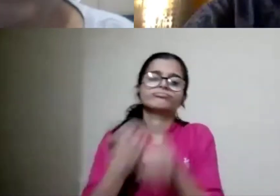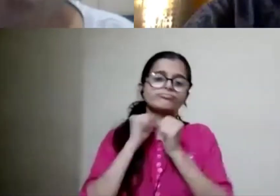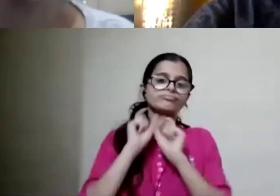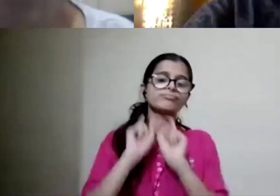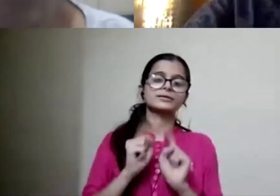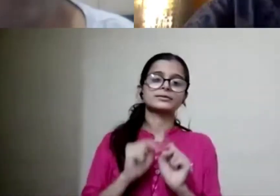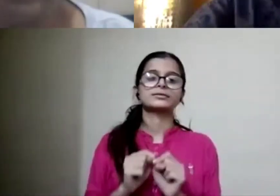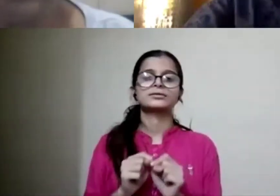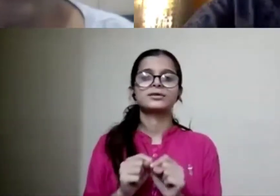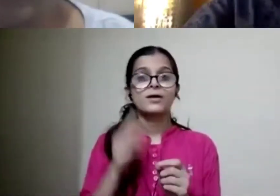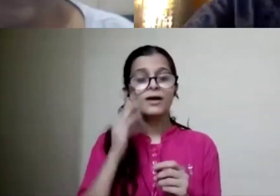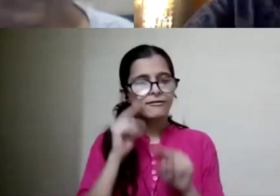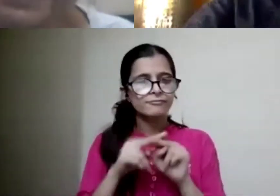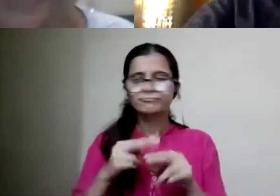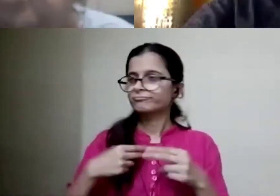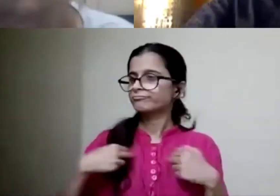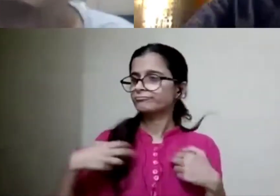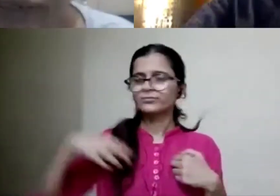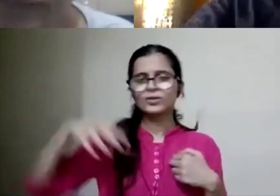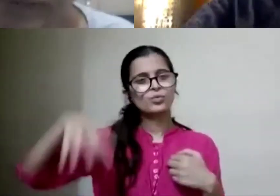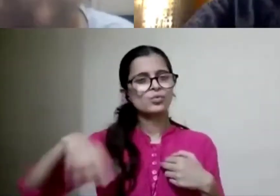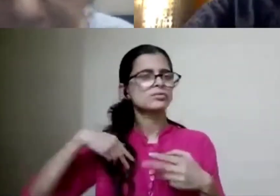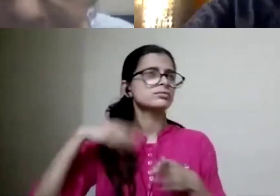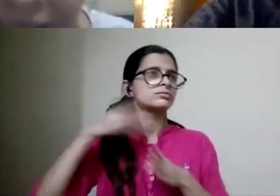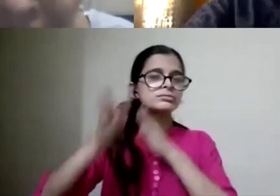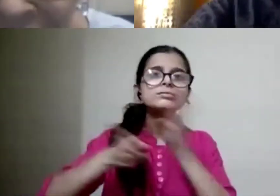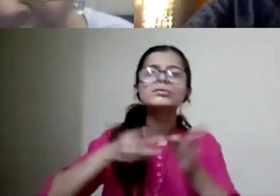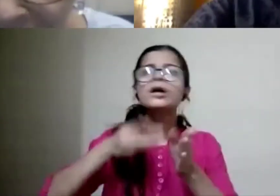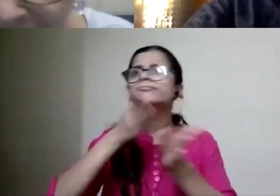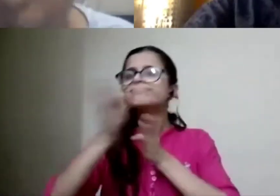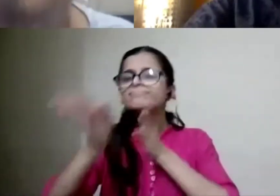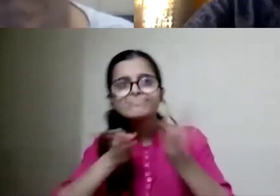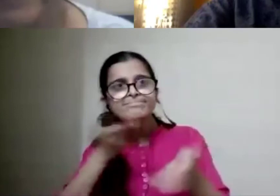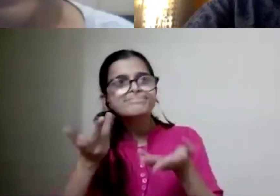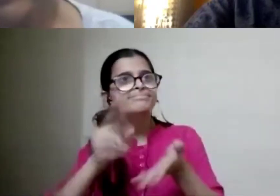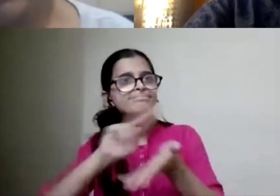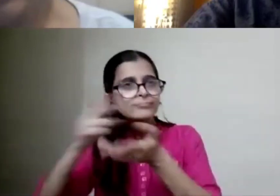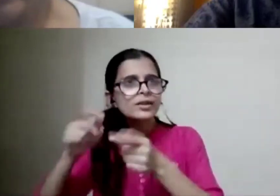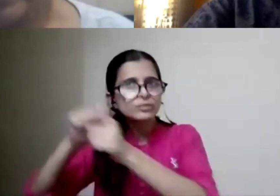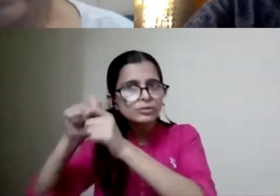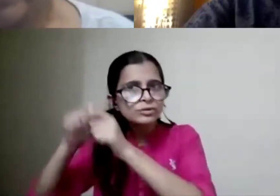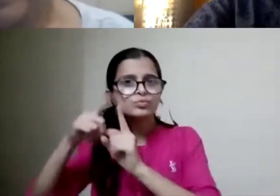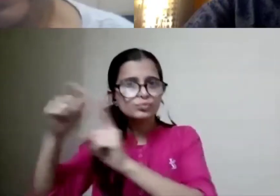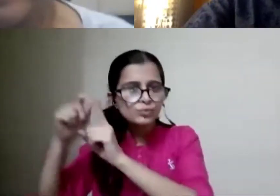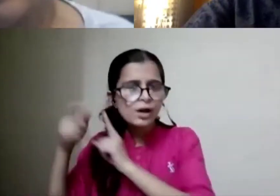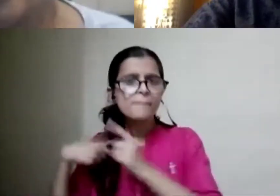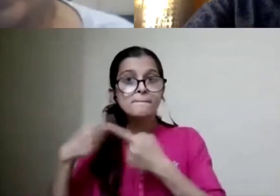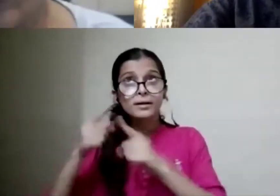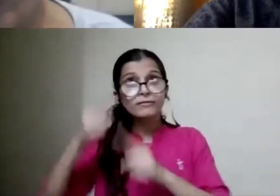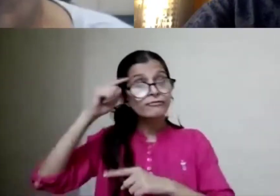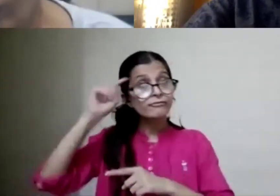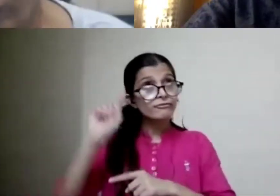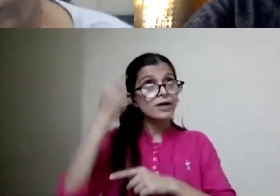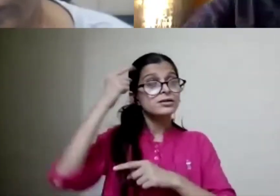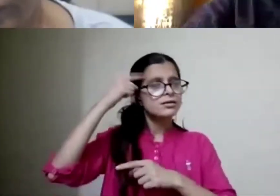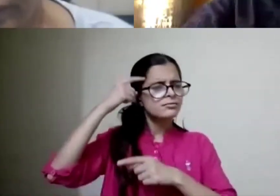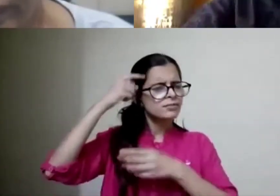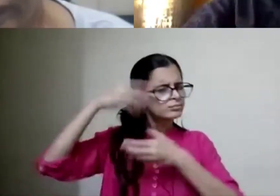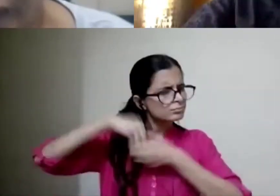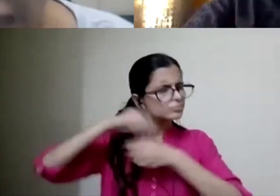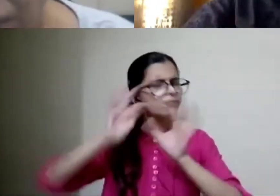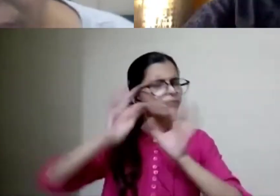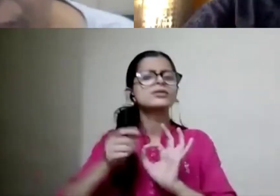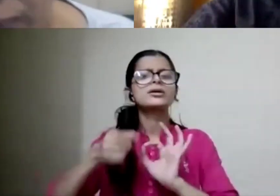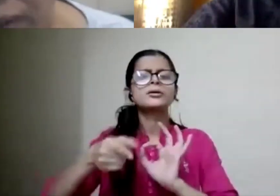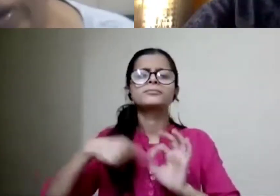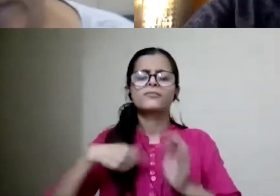Because you go to court and you do other things subsequently, but firstly, in our own minds, we should be convinced that this is the way to go.